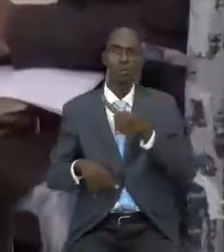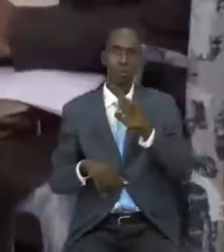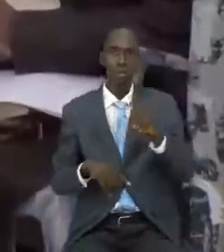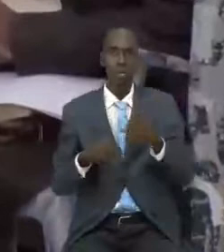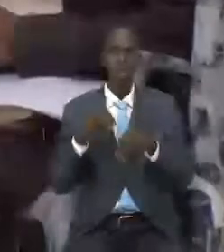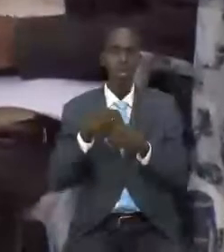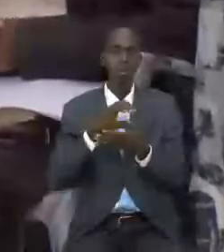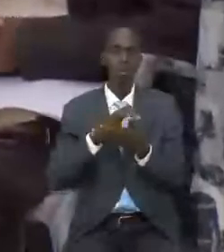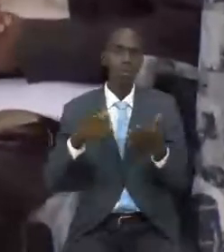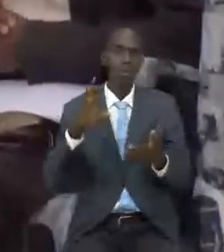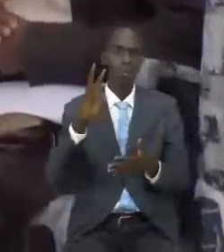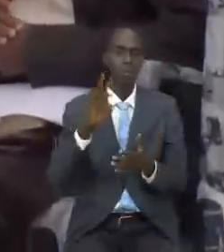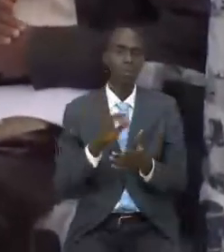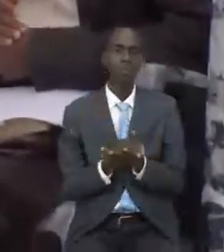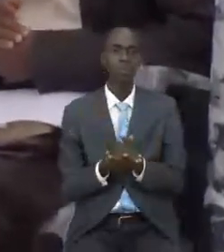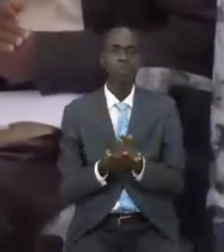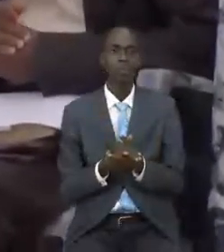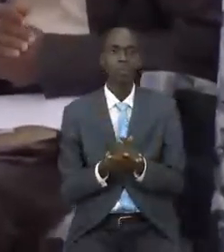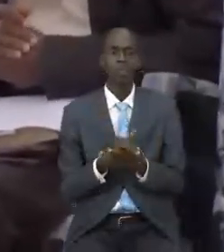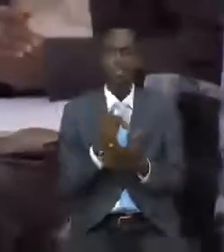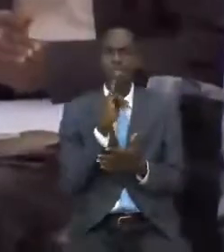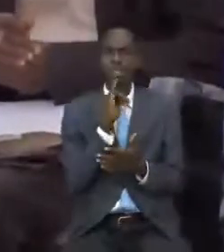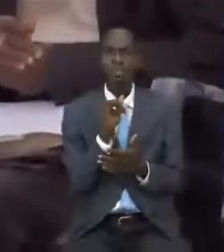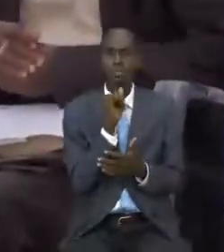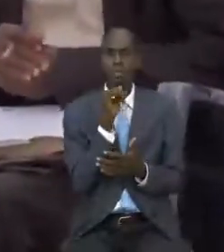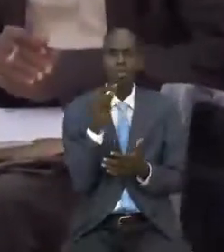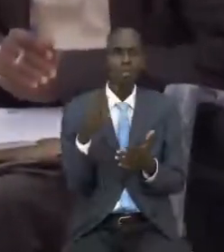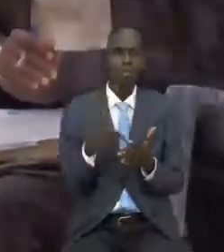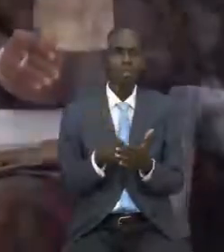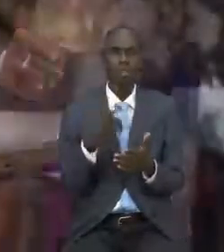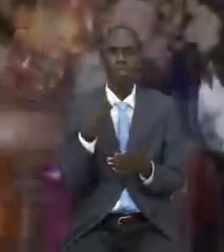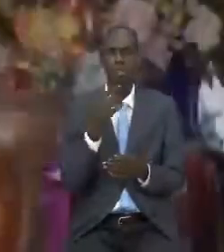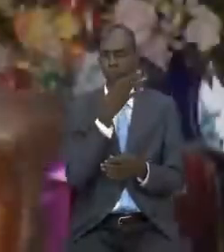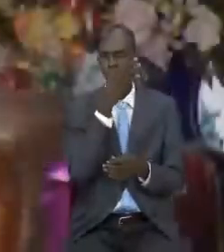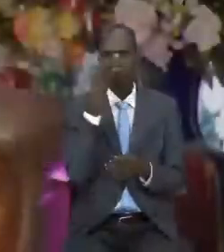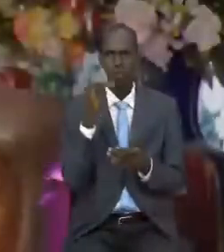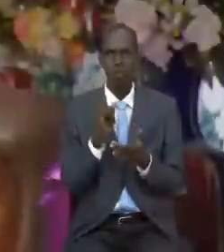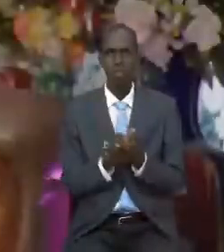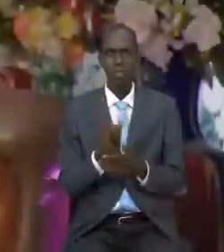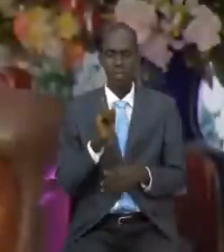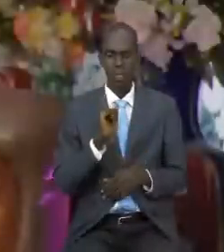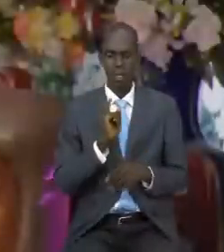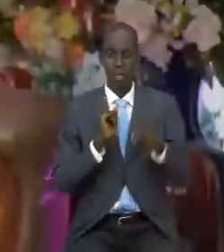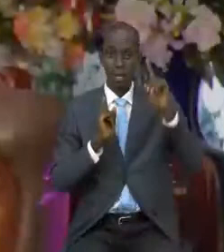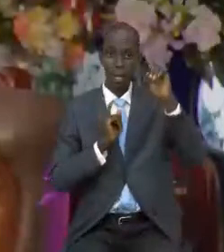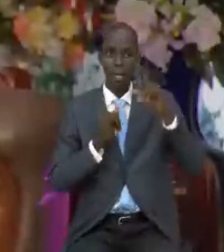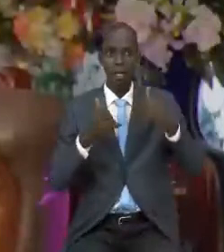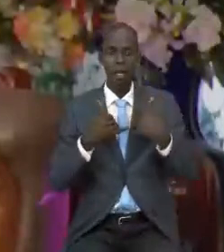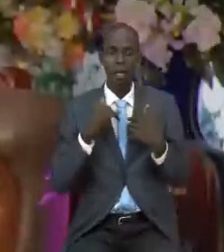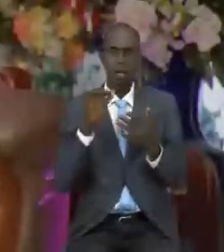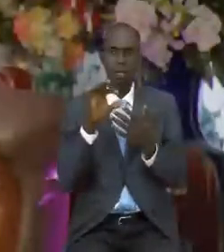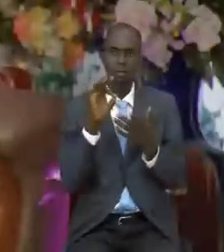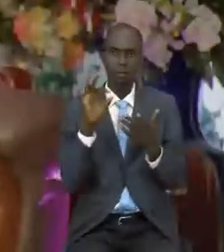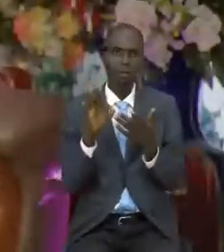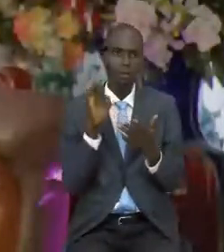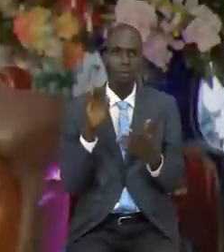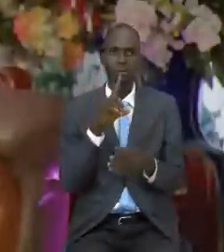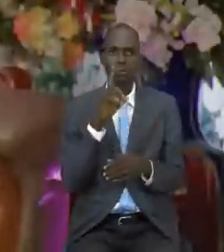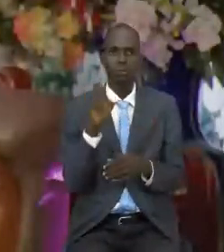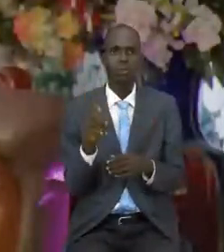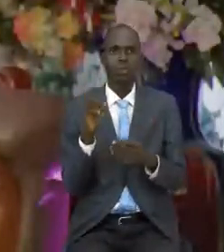verse 6, is not this the fast that I have chosen, to loose the bands